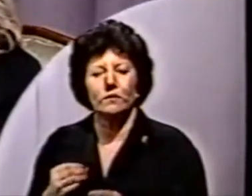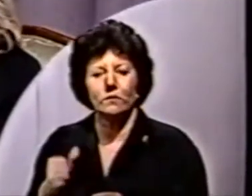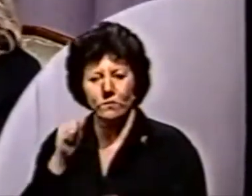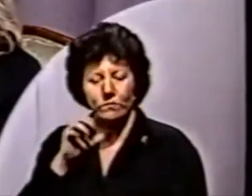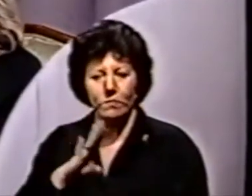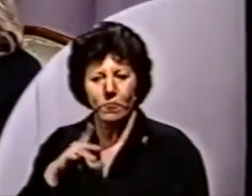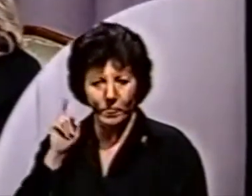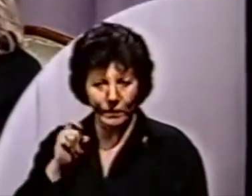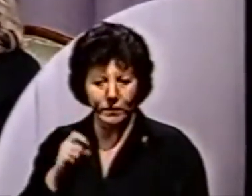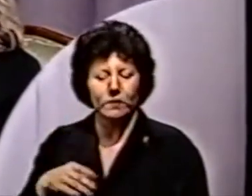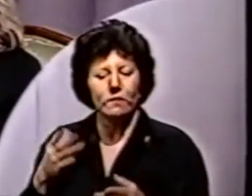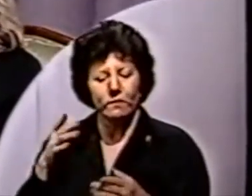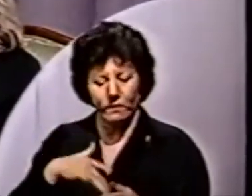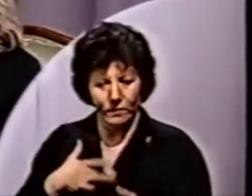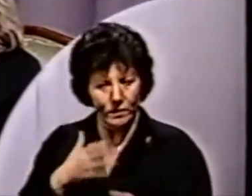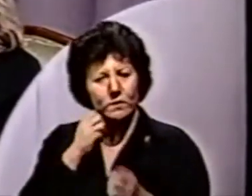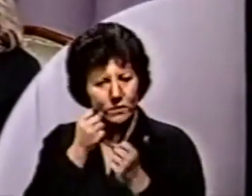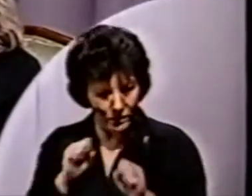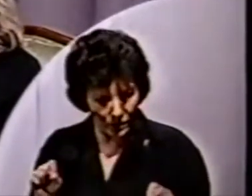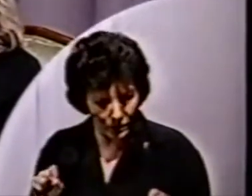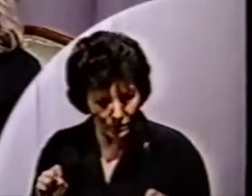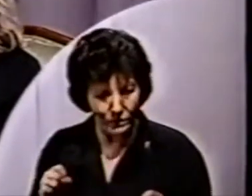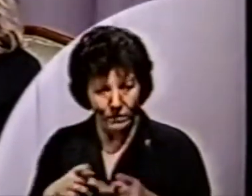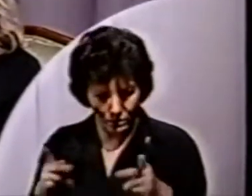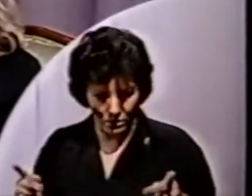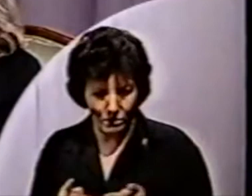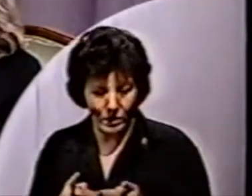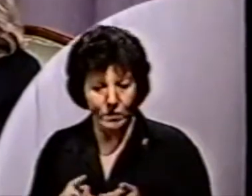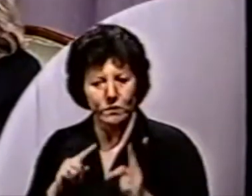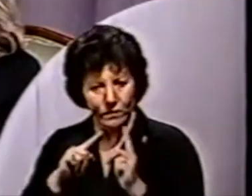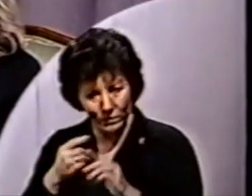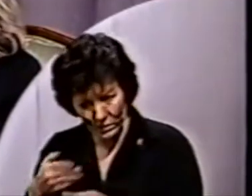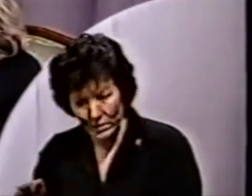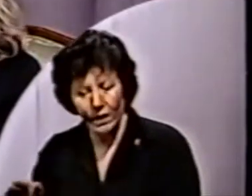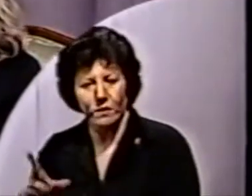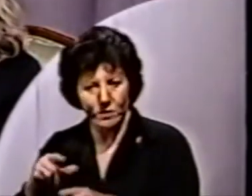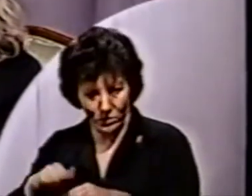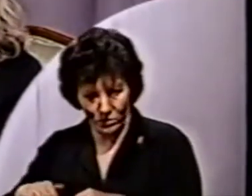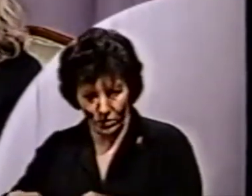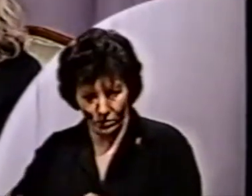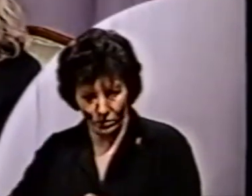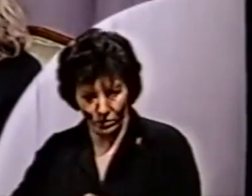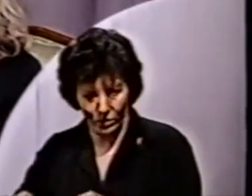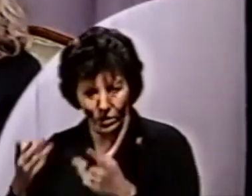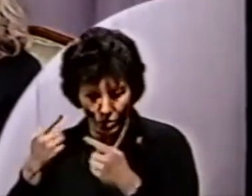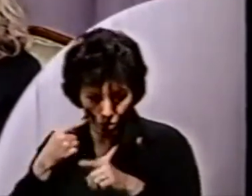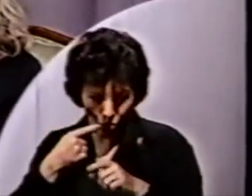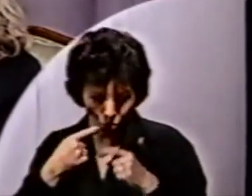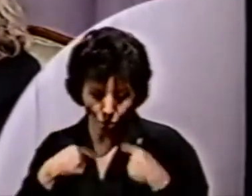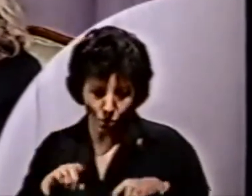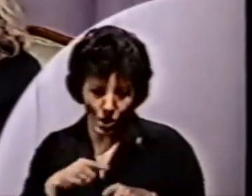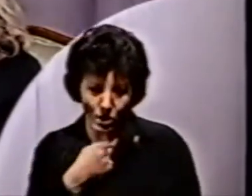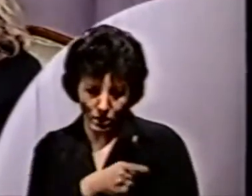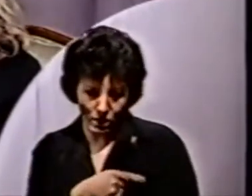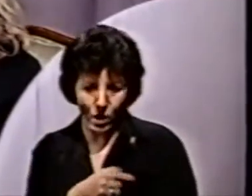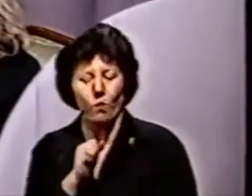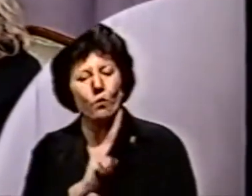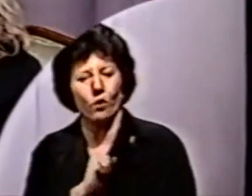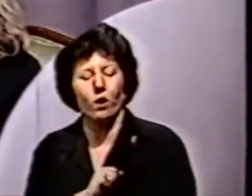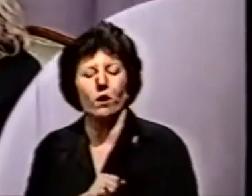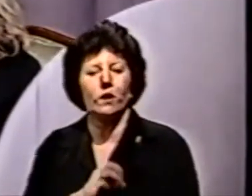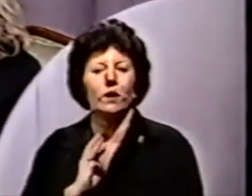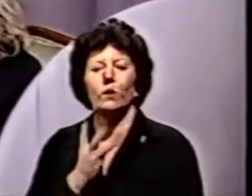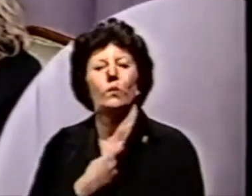or to have them cared for. Mm-hmm. So we're looking to support those things. We're looking to support women's